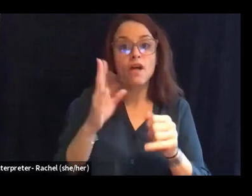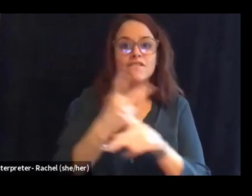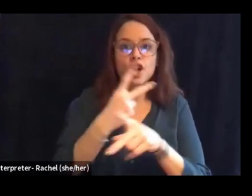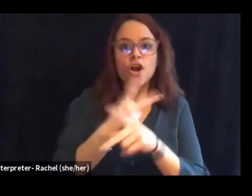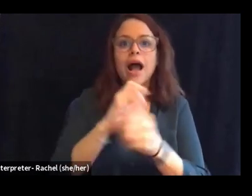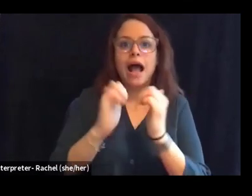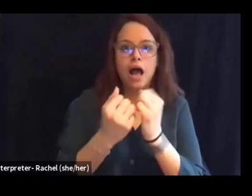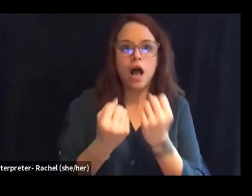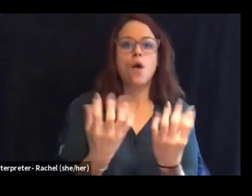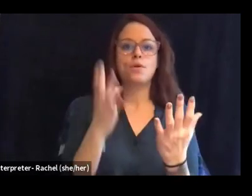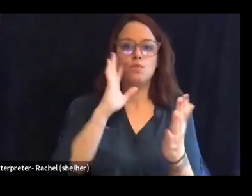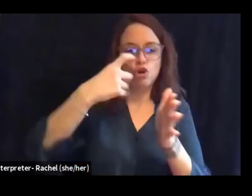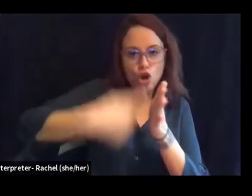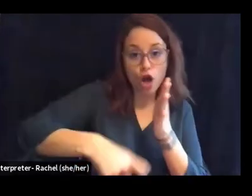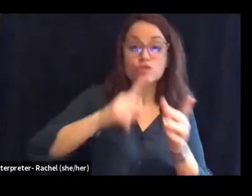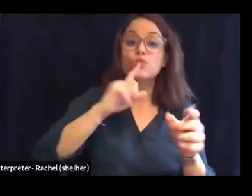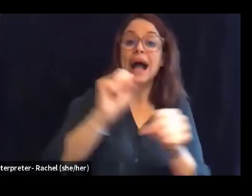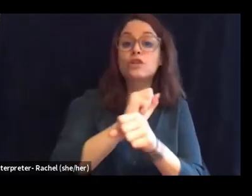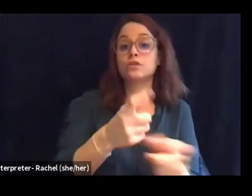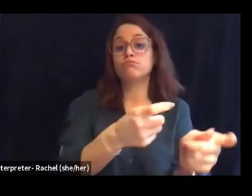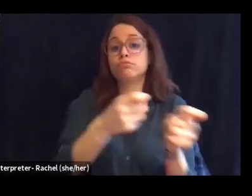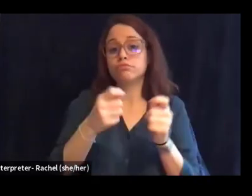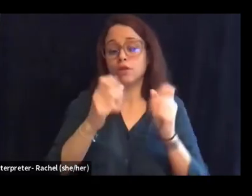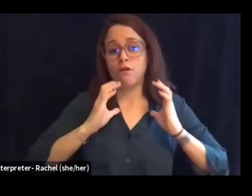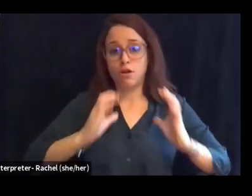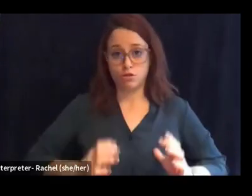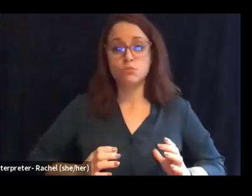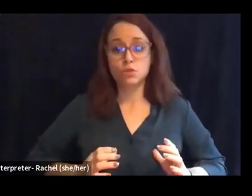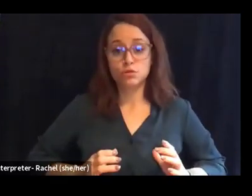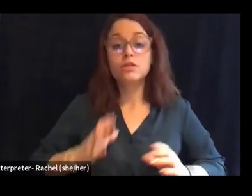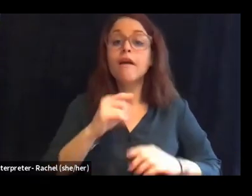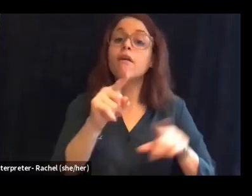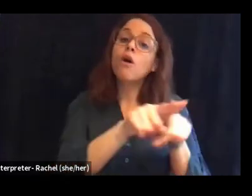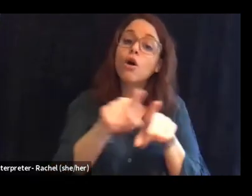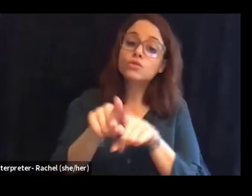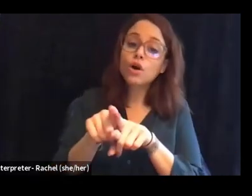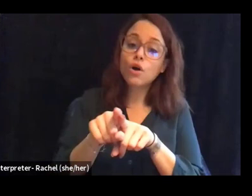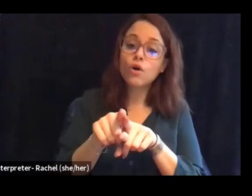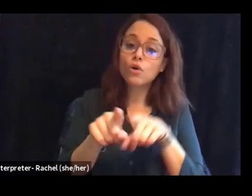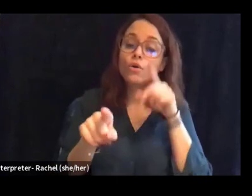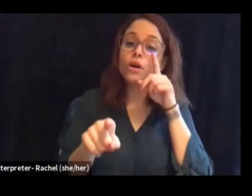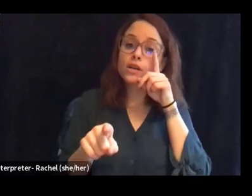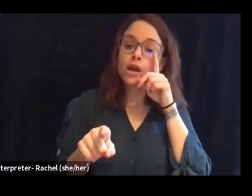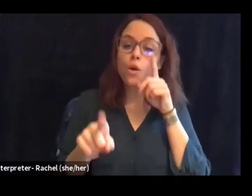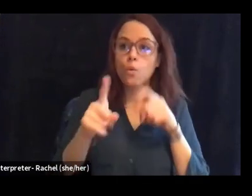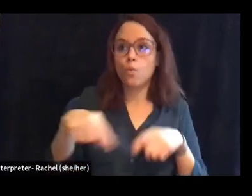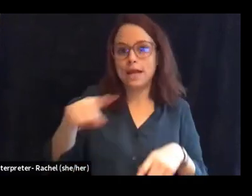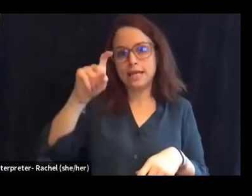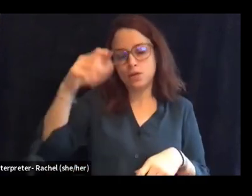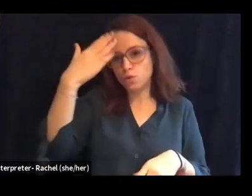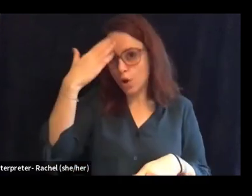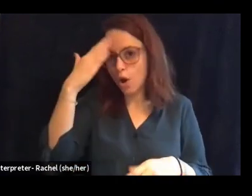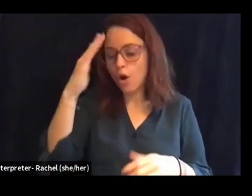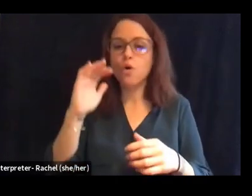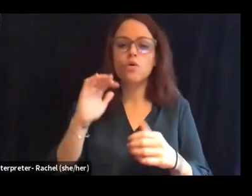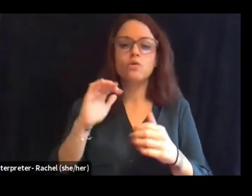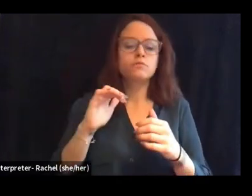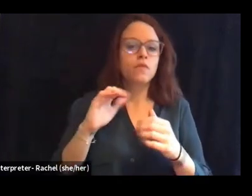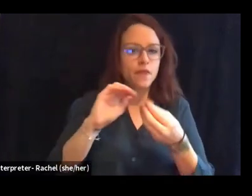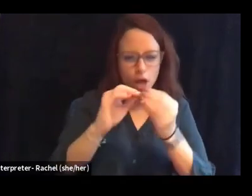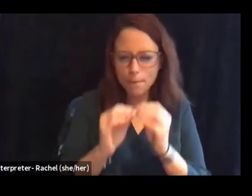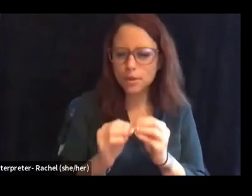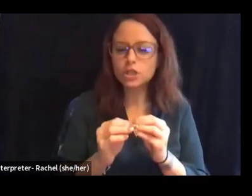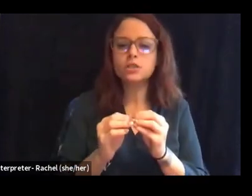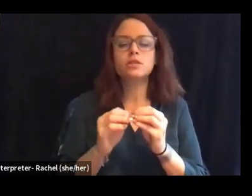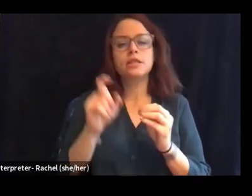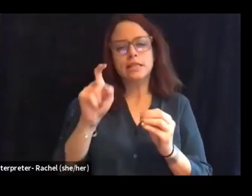our customers, and understand if those cost estimates are meaningful and are going to translate into